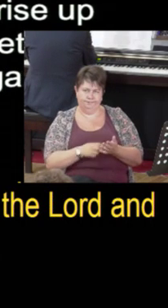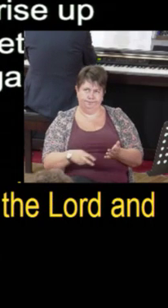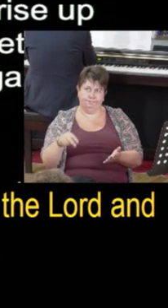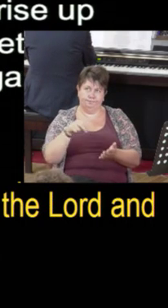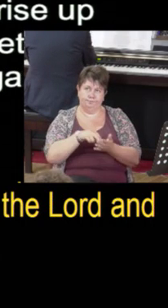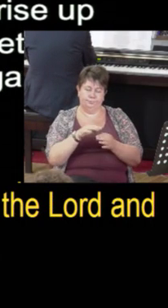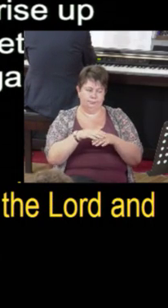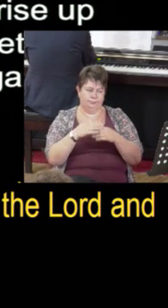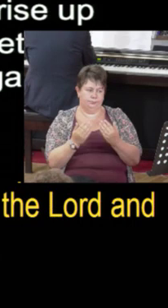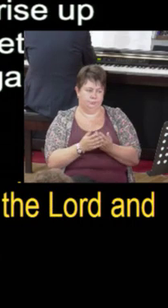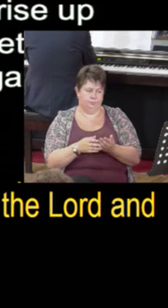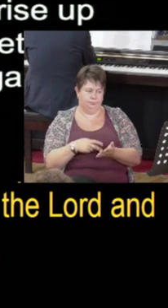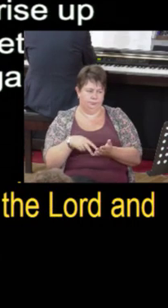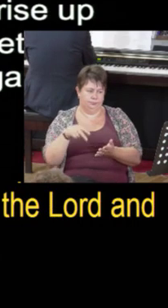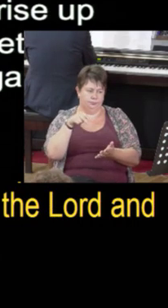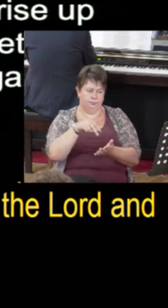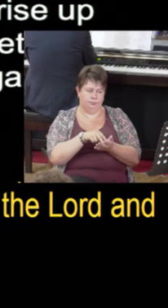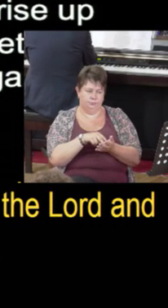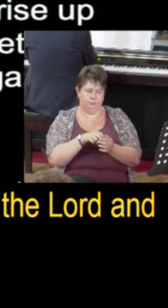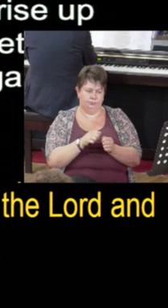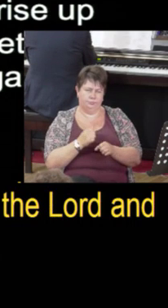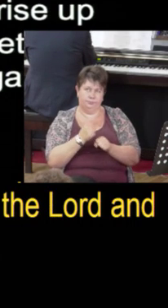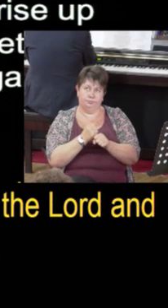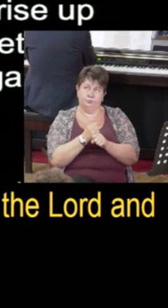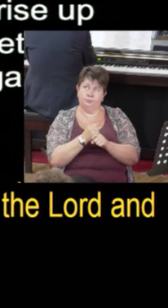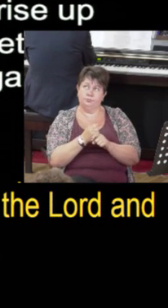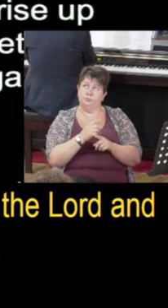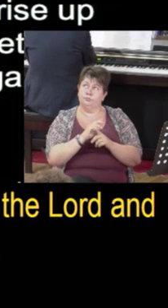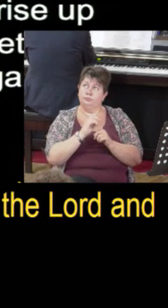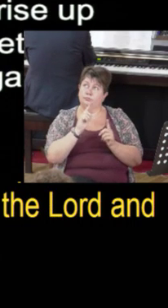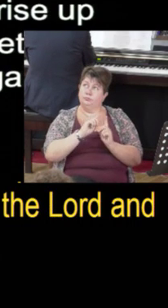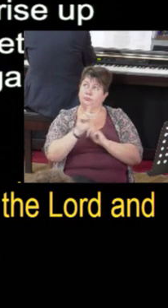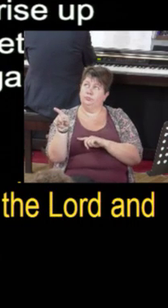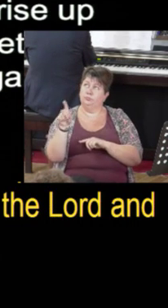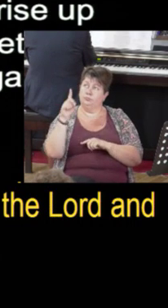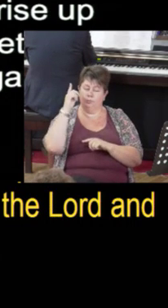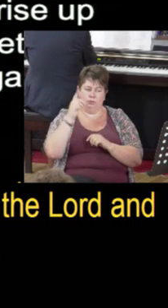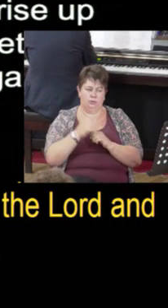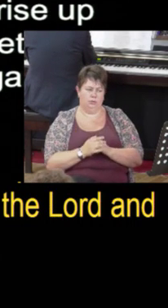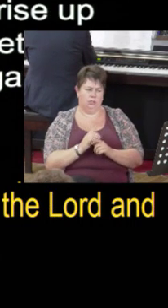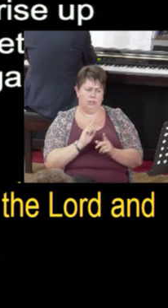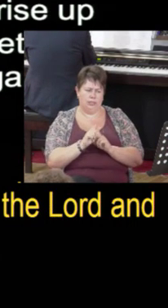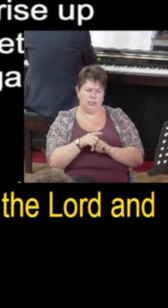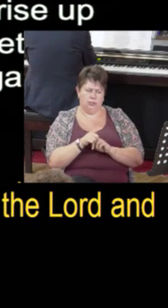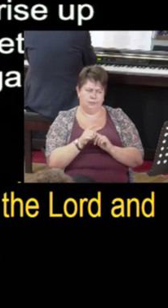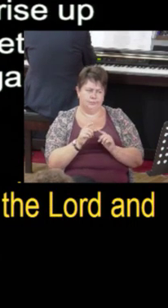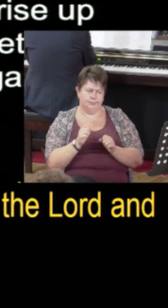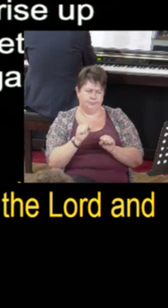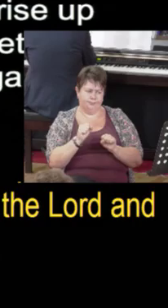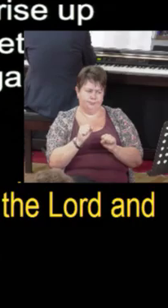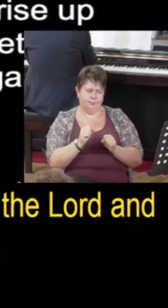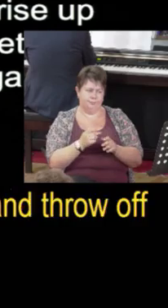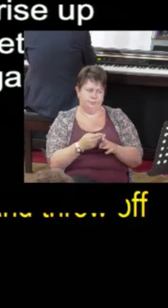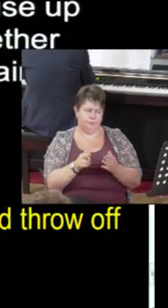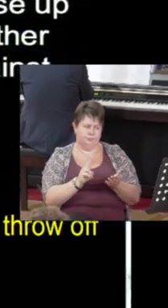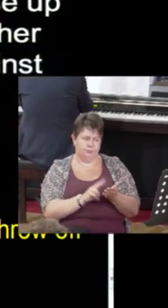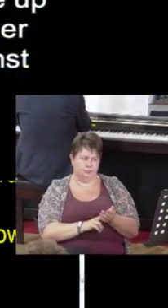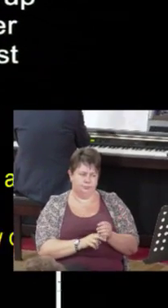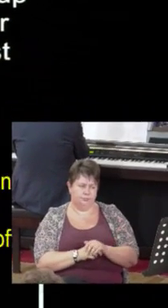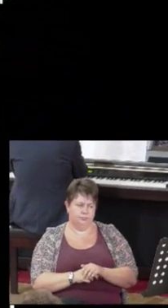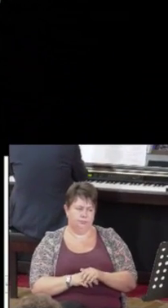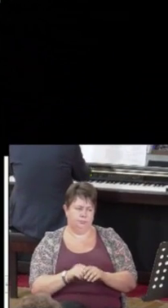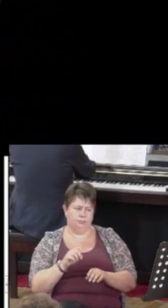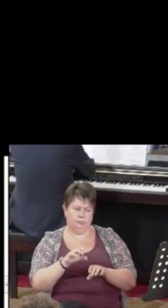and the rulers gather together against the Lord and against his anointed one. Let us break